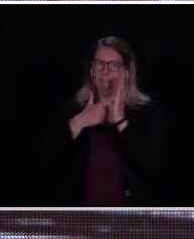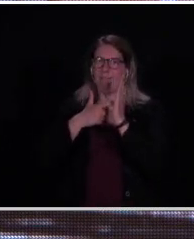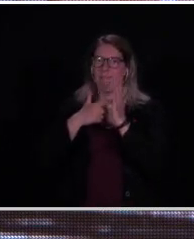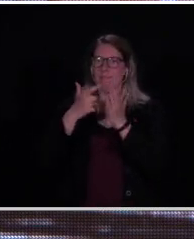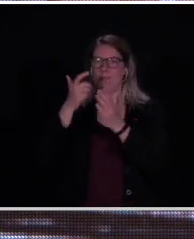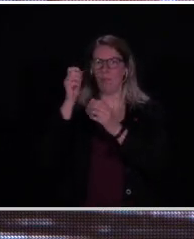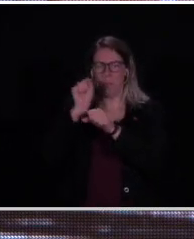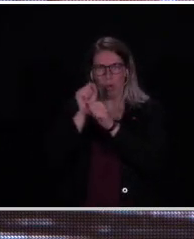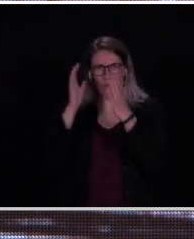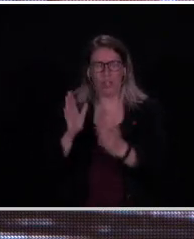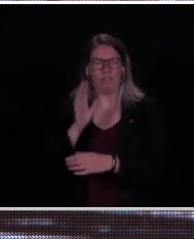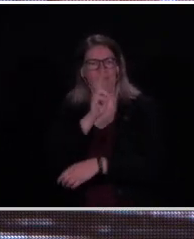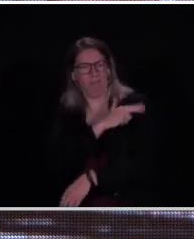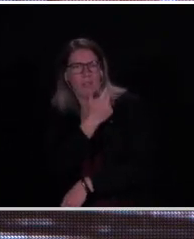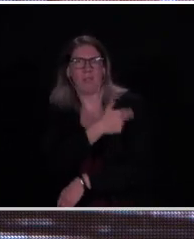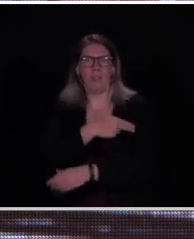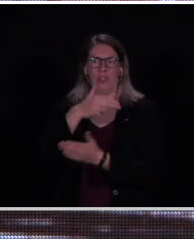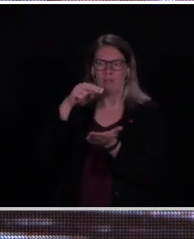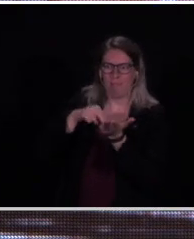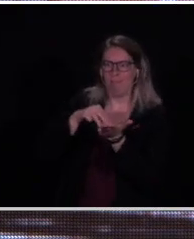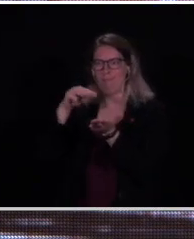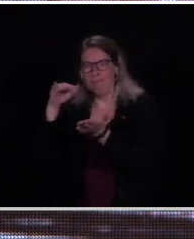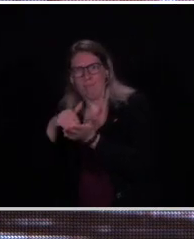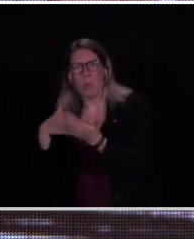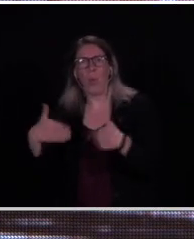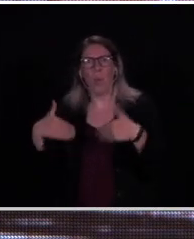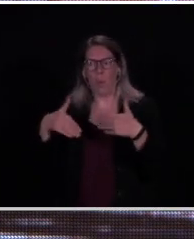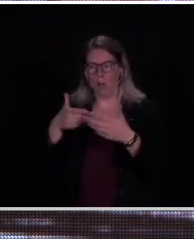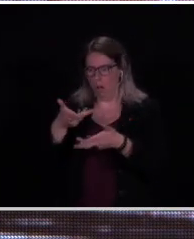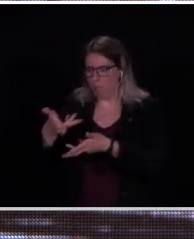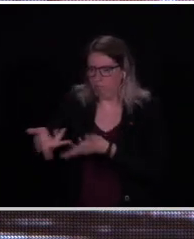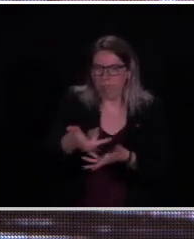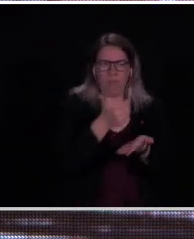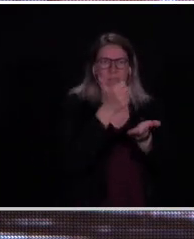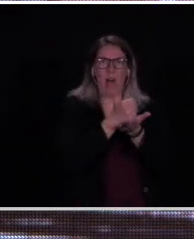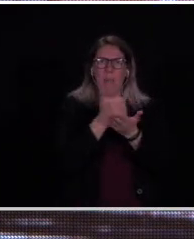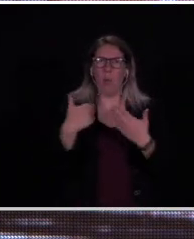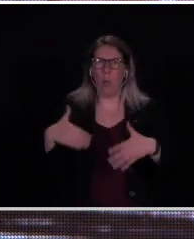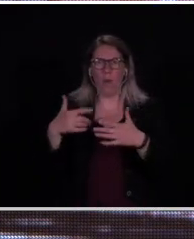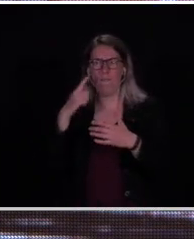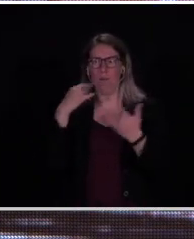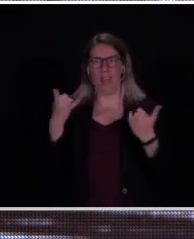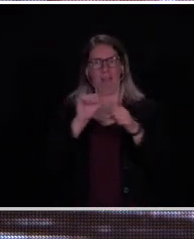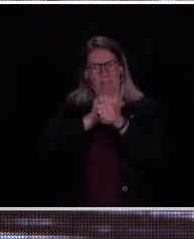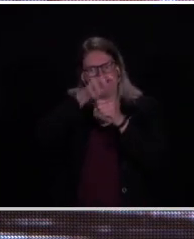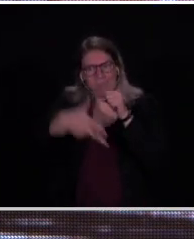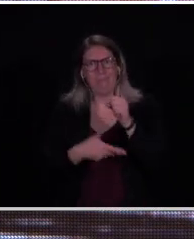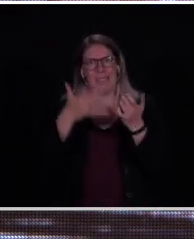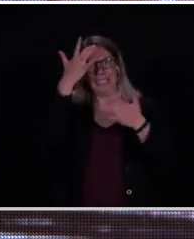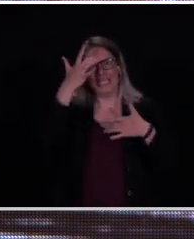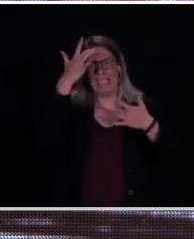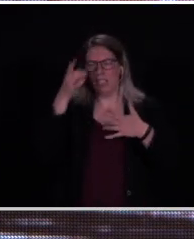workers. Being on the front lines of a pandemic requires courage, commitment, and caring.